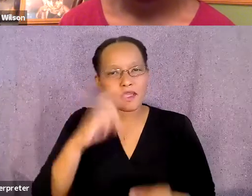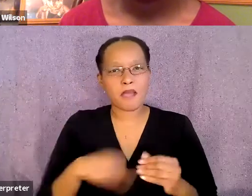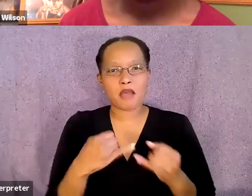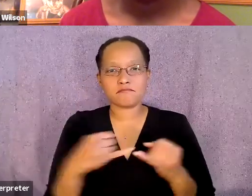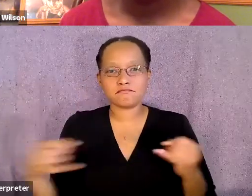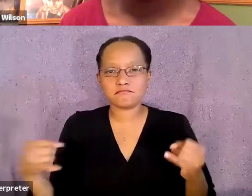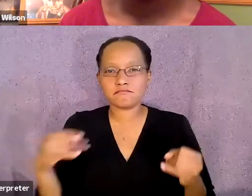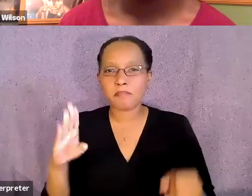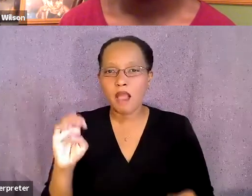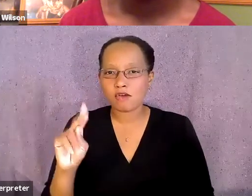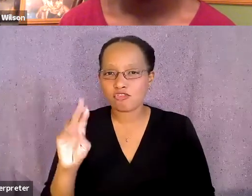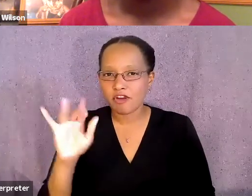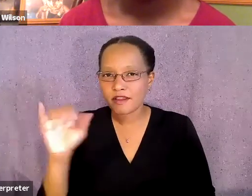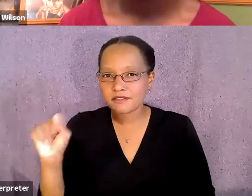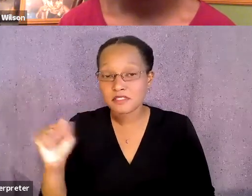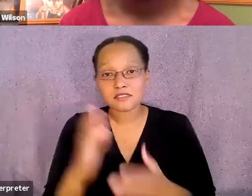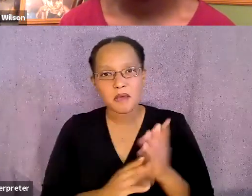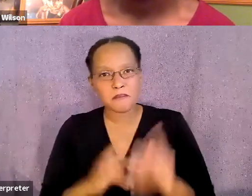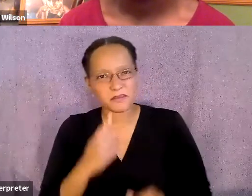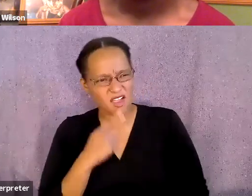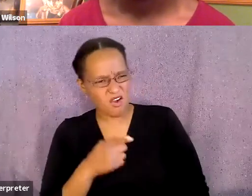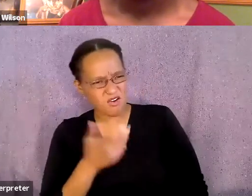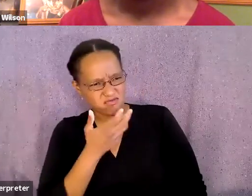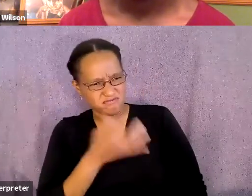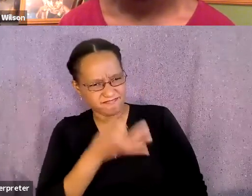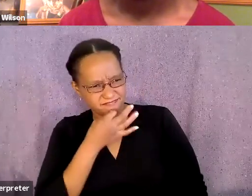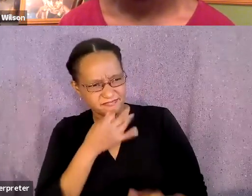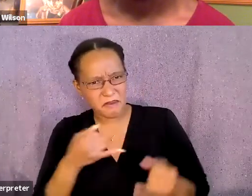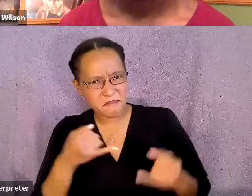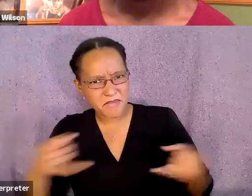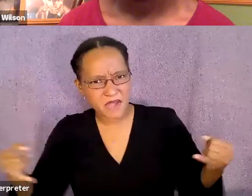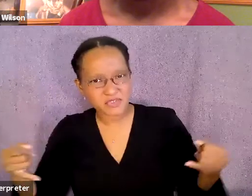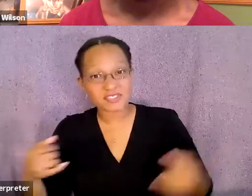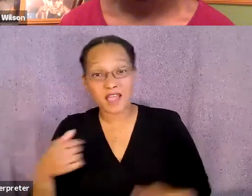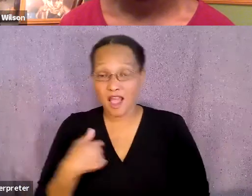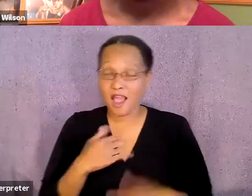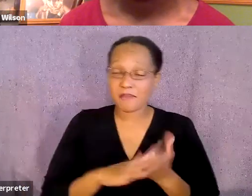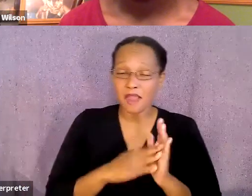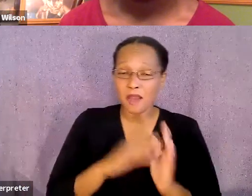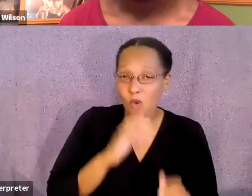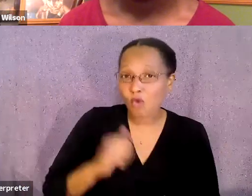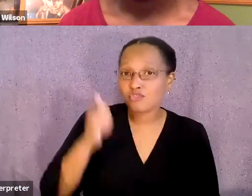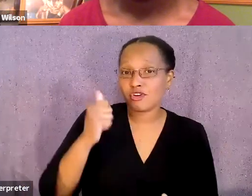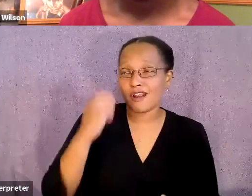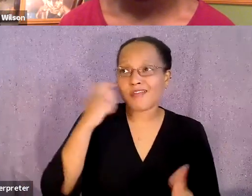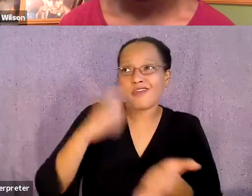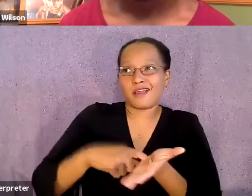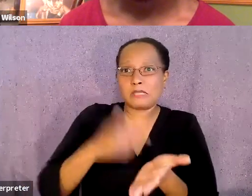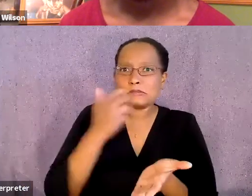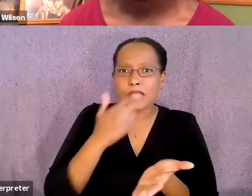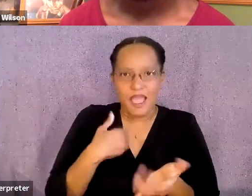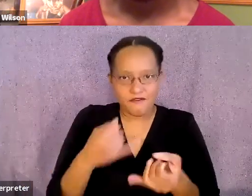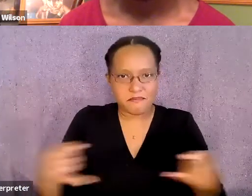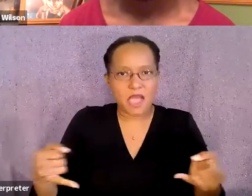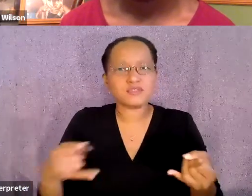like, well, when you've been bad about boundaries and the order you get, you realize having boundaries is priority. So for me, you know, self-care is about stating